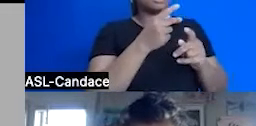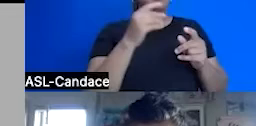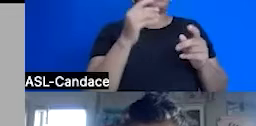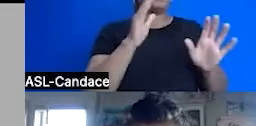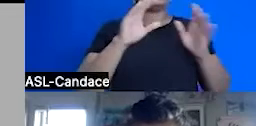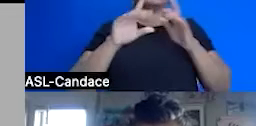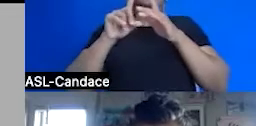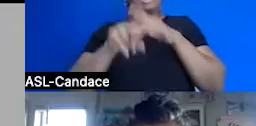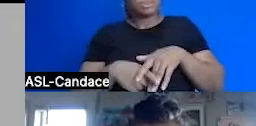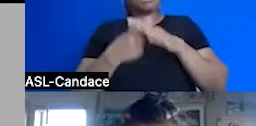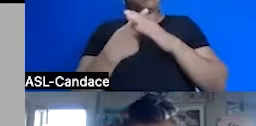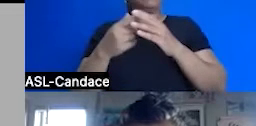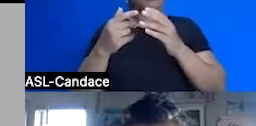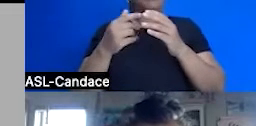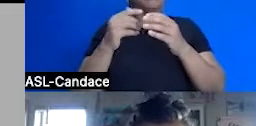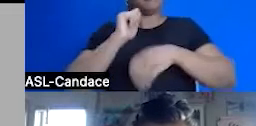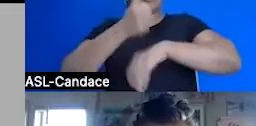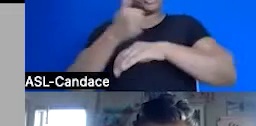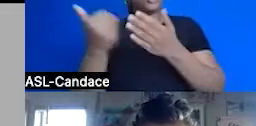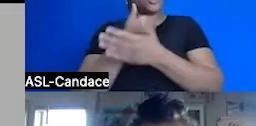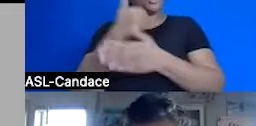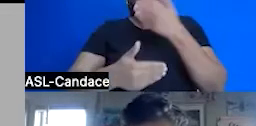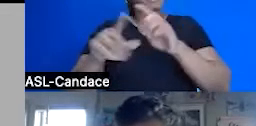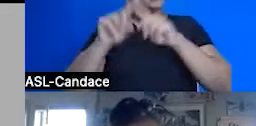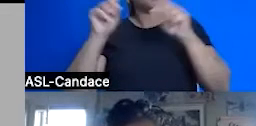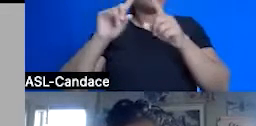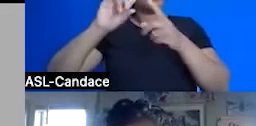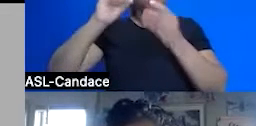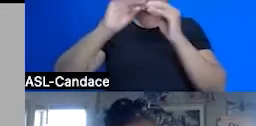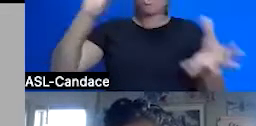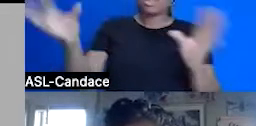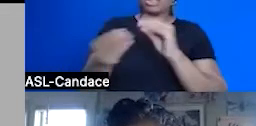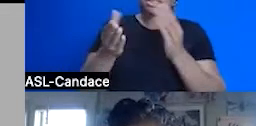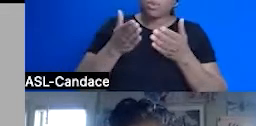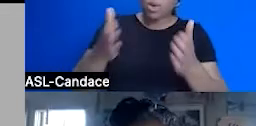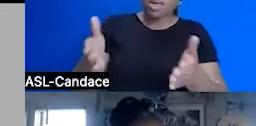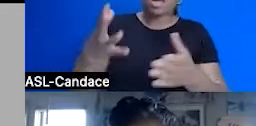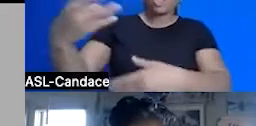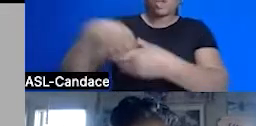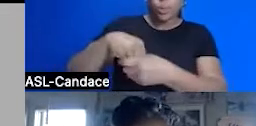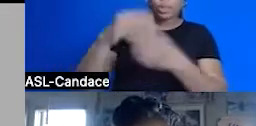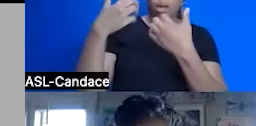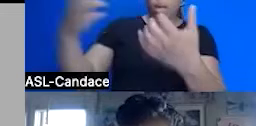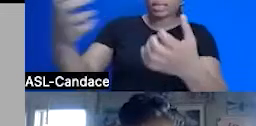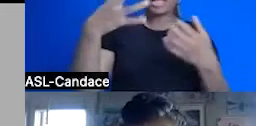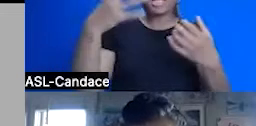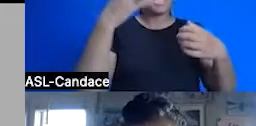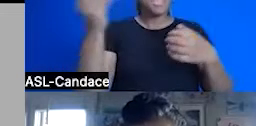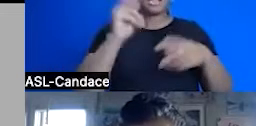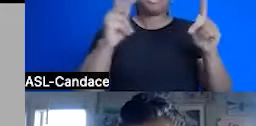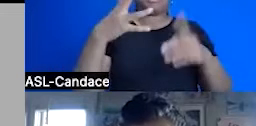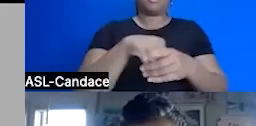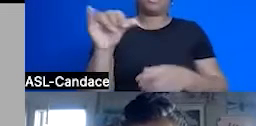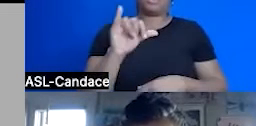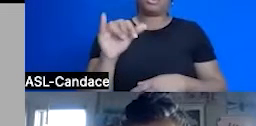to reconstruct the process in a more holistic way, including the participants and the audience. So I was a